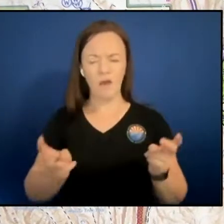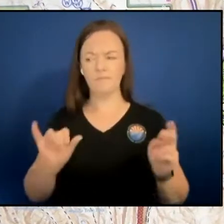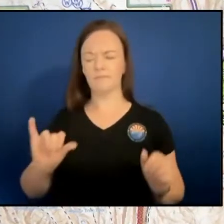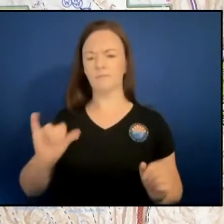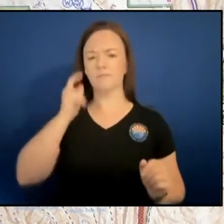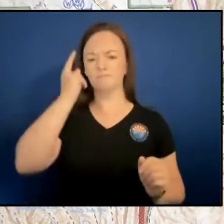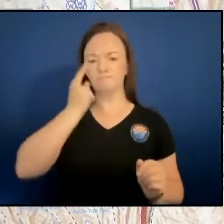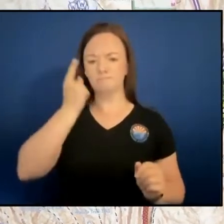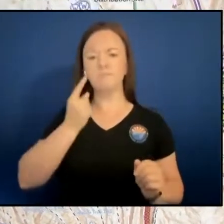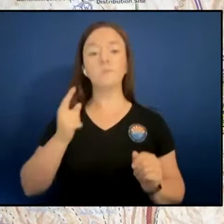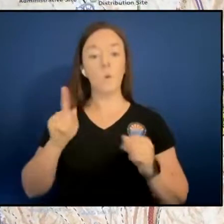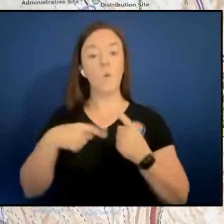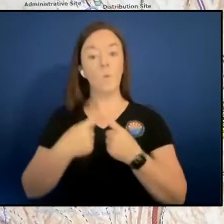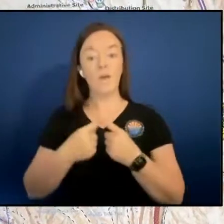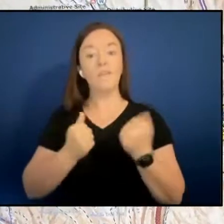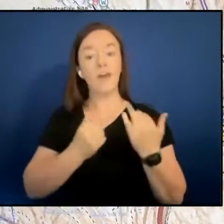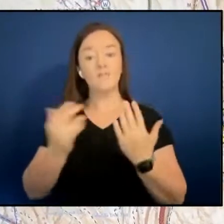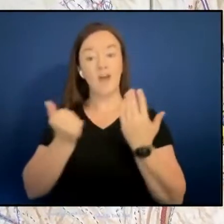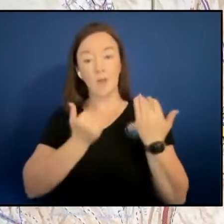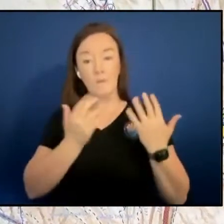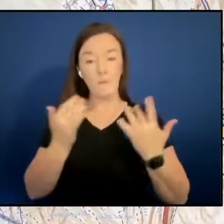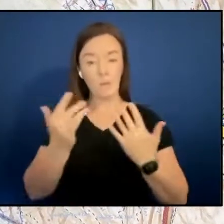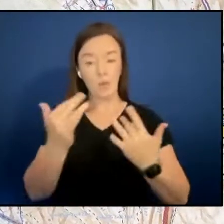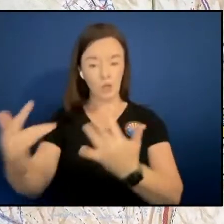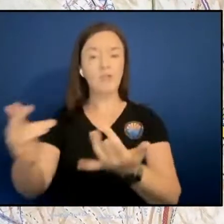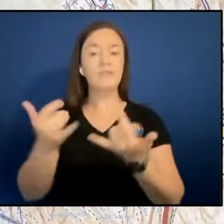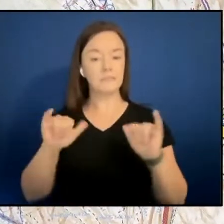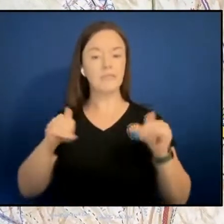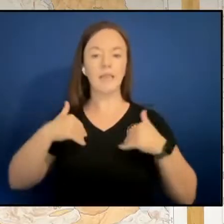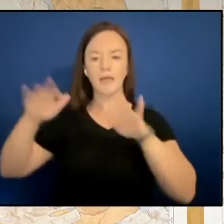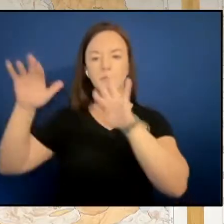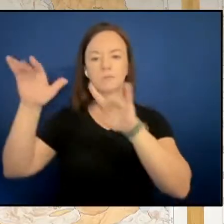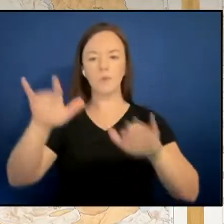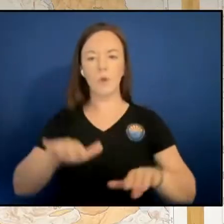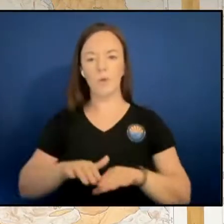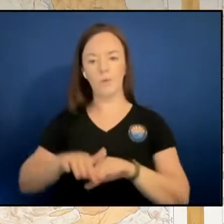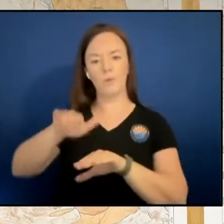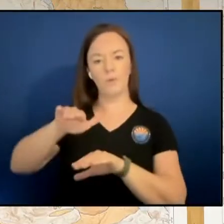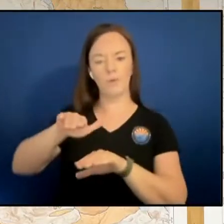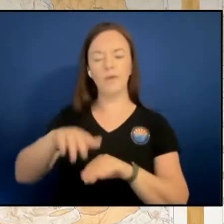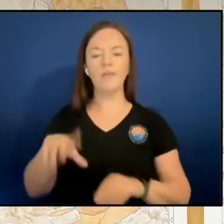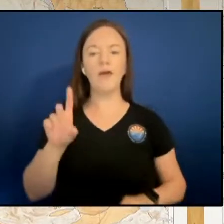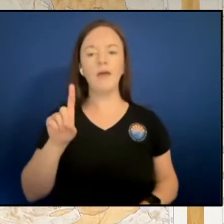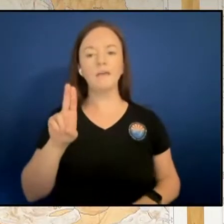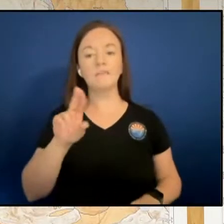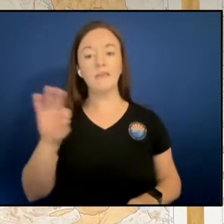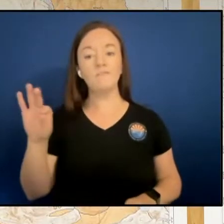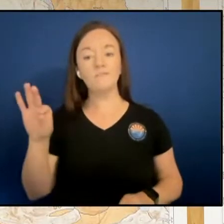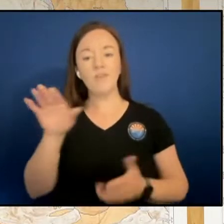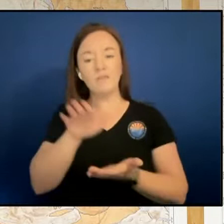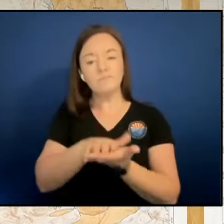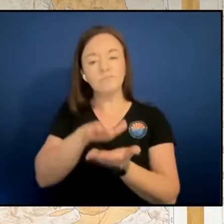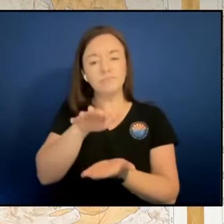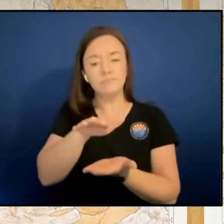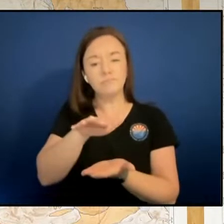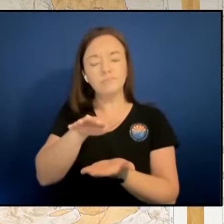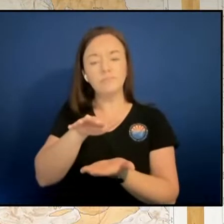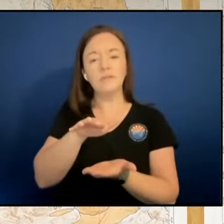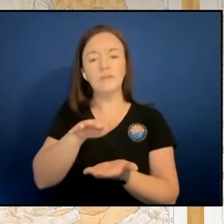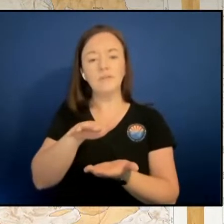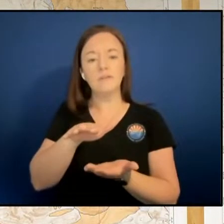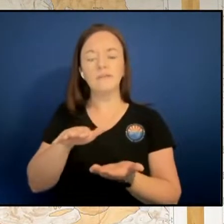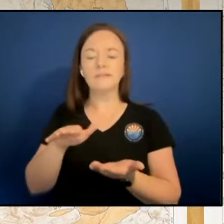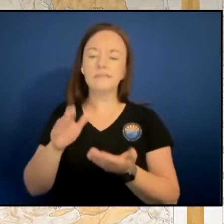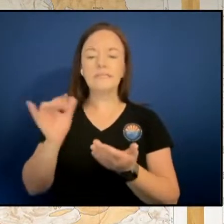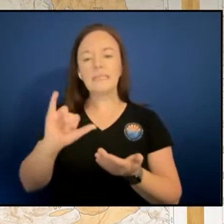ground there to the east of Hickoryta Peak, and the duff layer, the organic material, that's the beginning of peat, if you